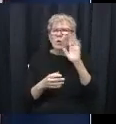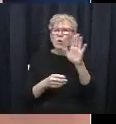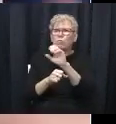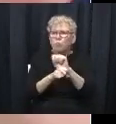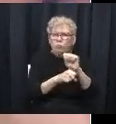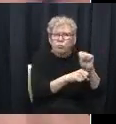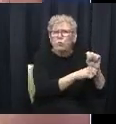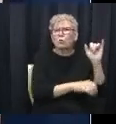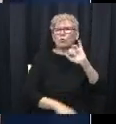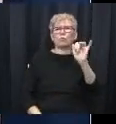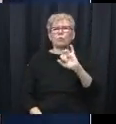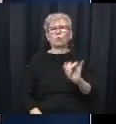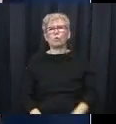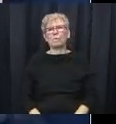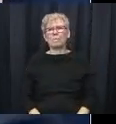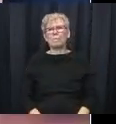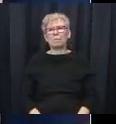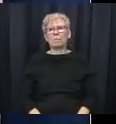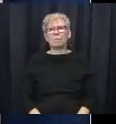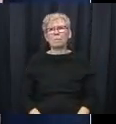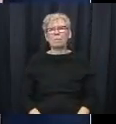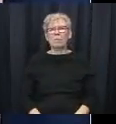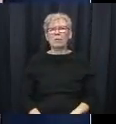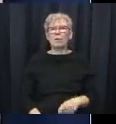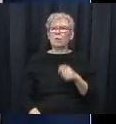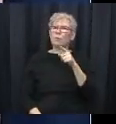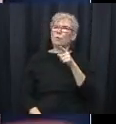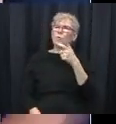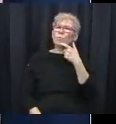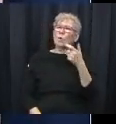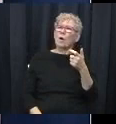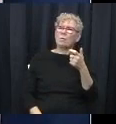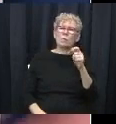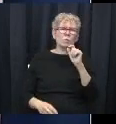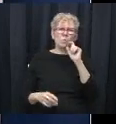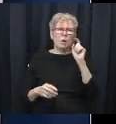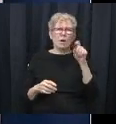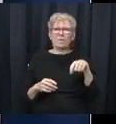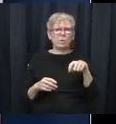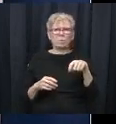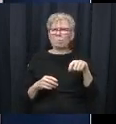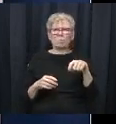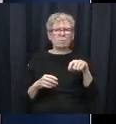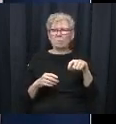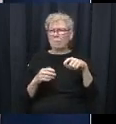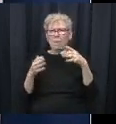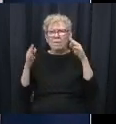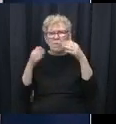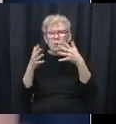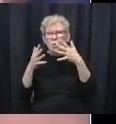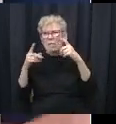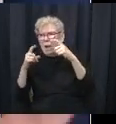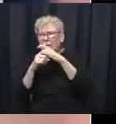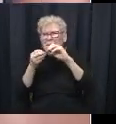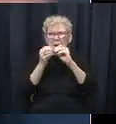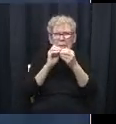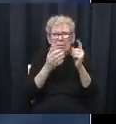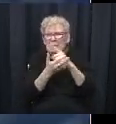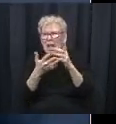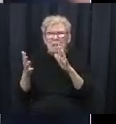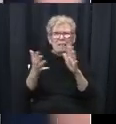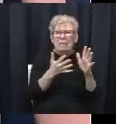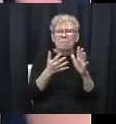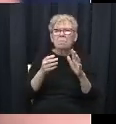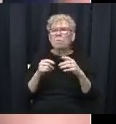focus on the complexities of the dial. All the stuff we just talked about is probably only 20 to 30% of disease transmission. Most of it is the way